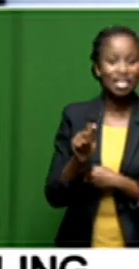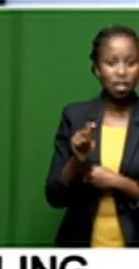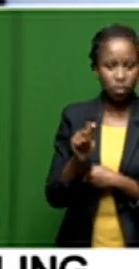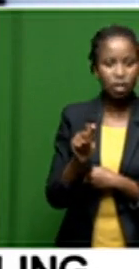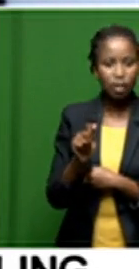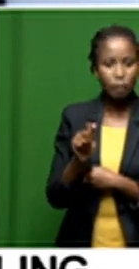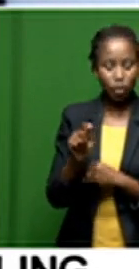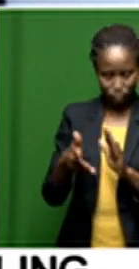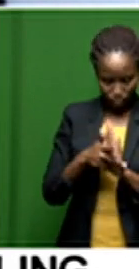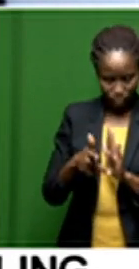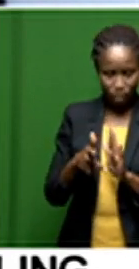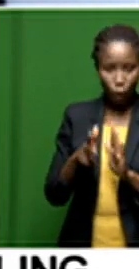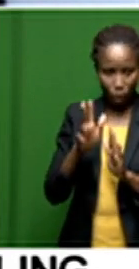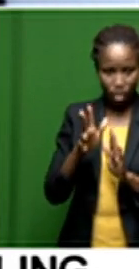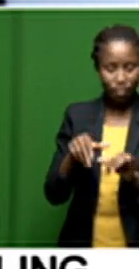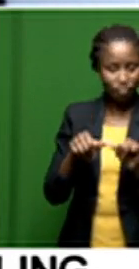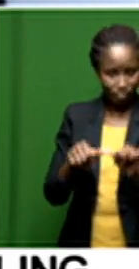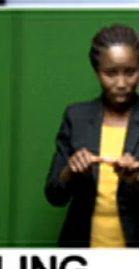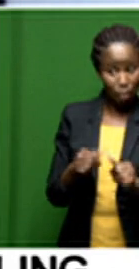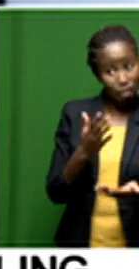election date sometime later today.